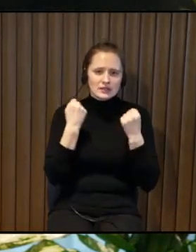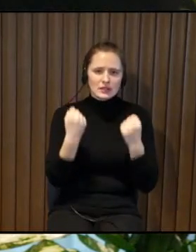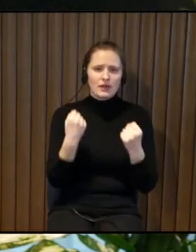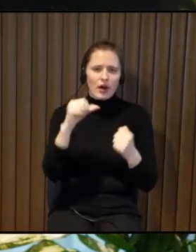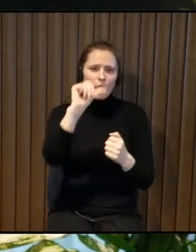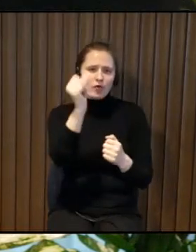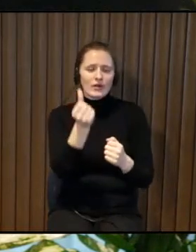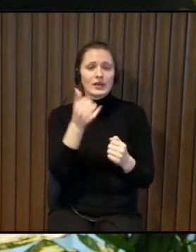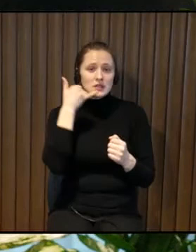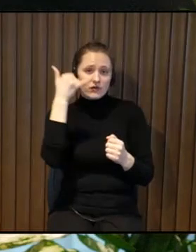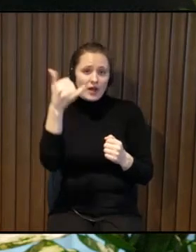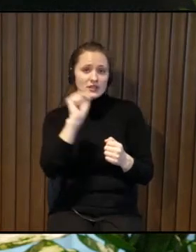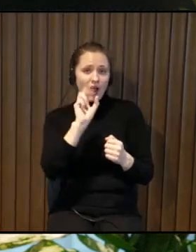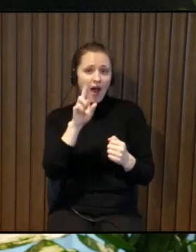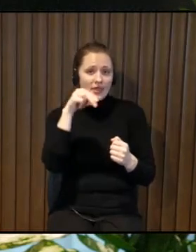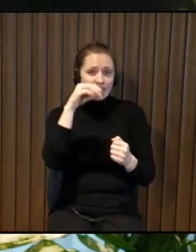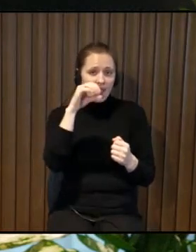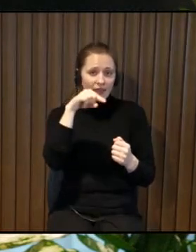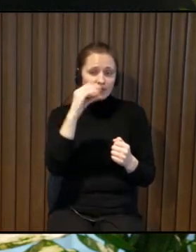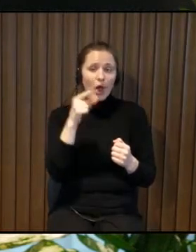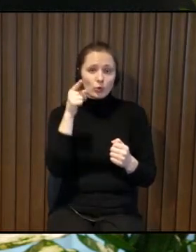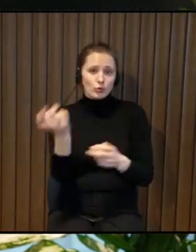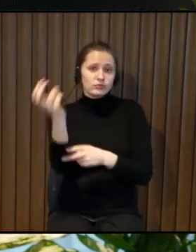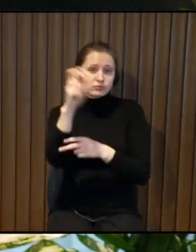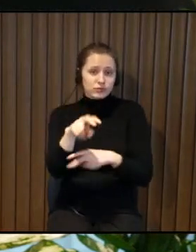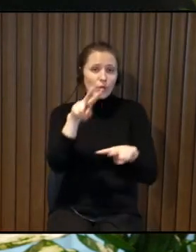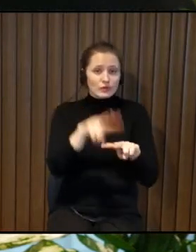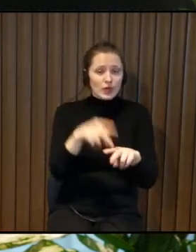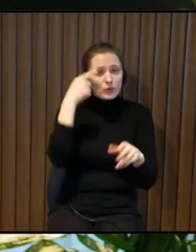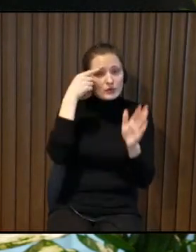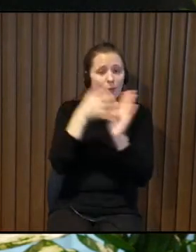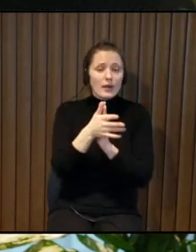hands to try